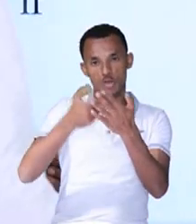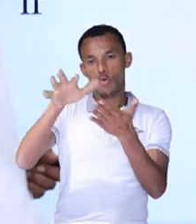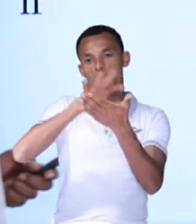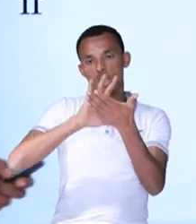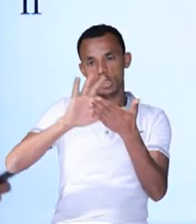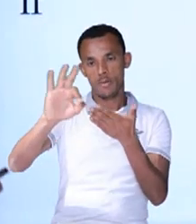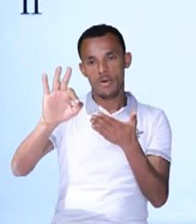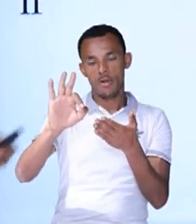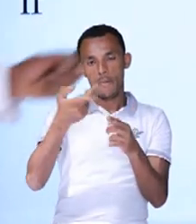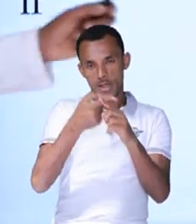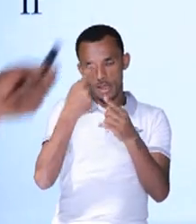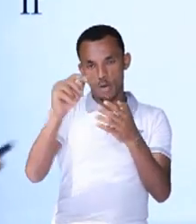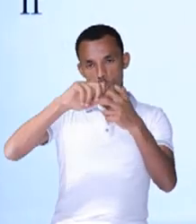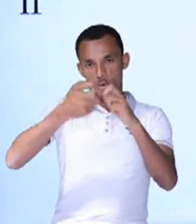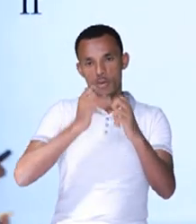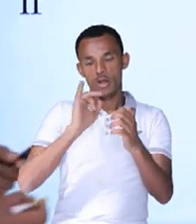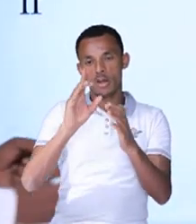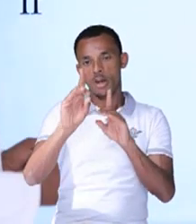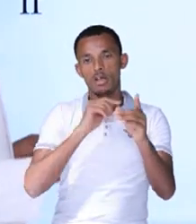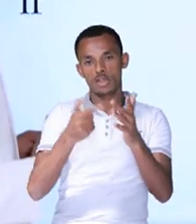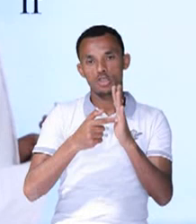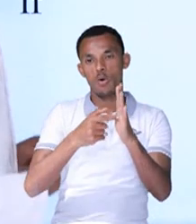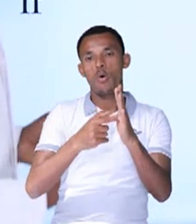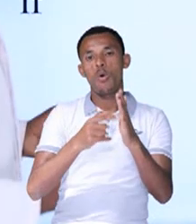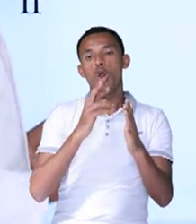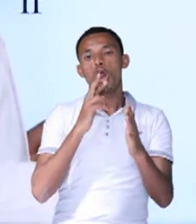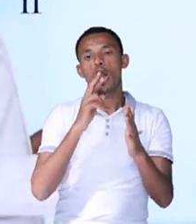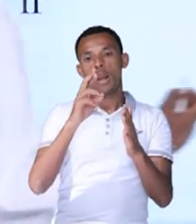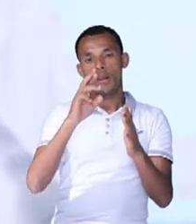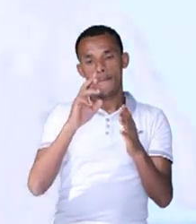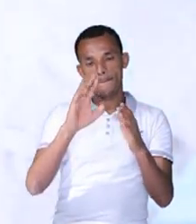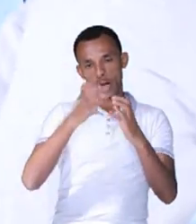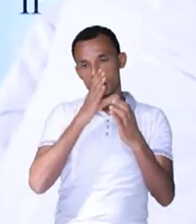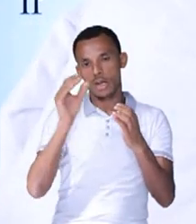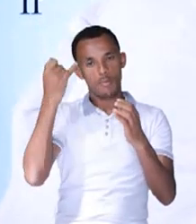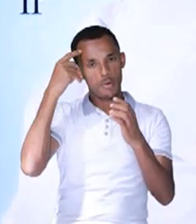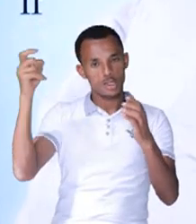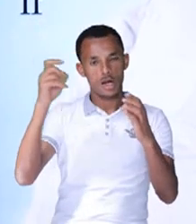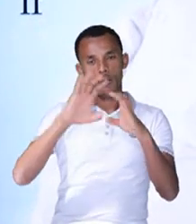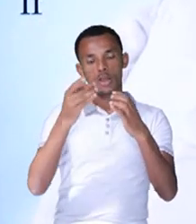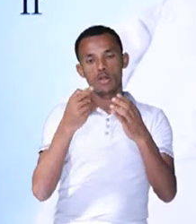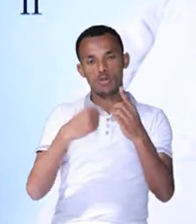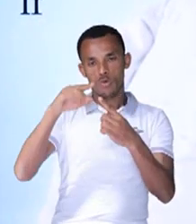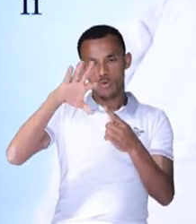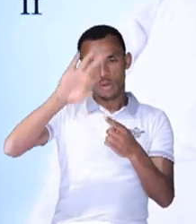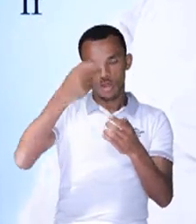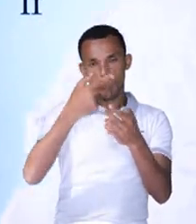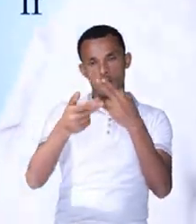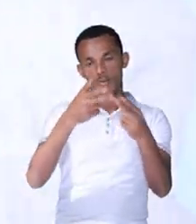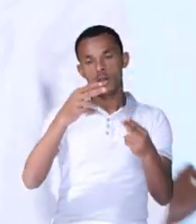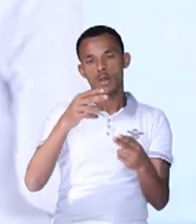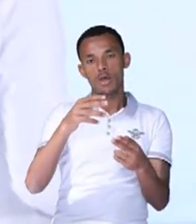number. But the problem, it doesn't show that what is the real part and the imaginary part. To get that one, you should be able to multiply